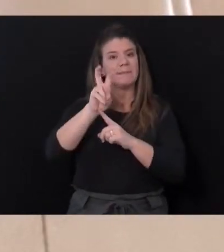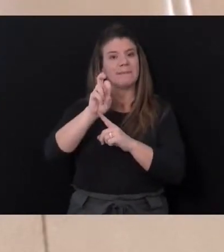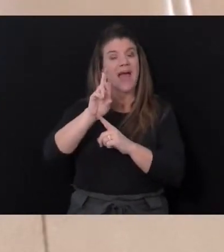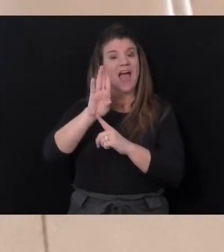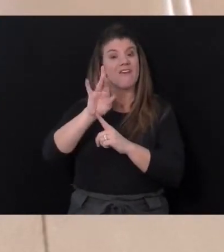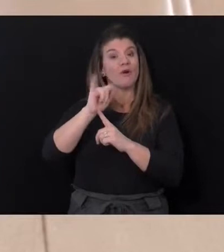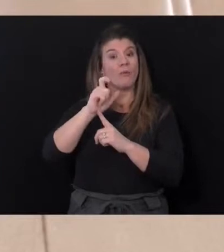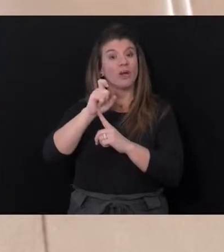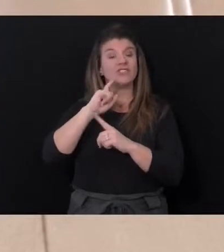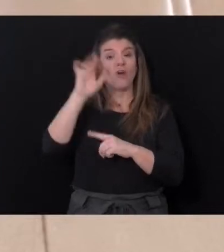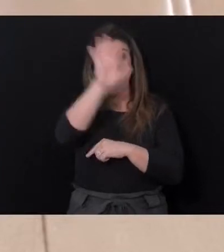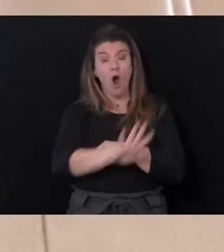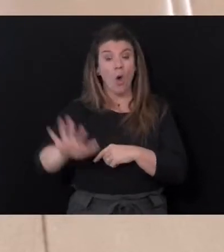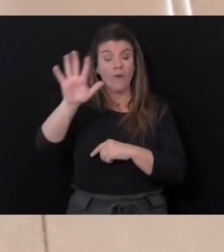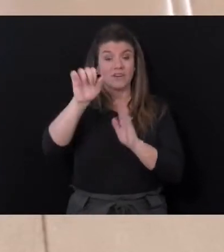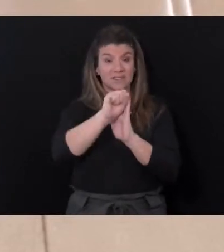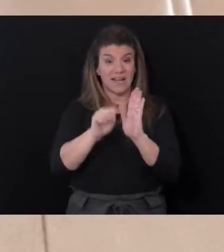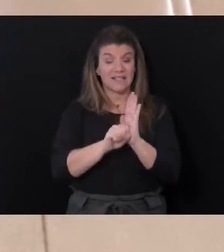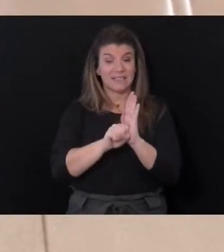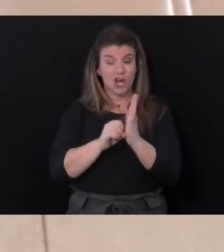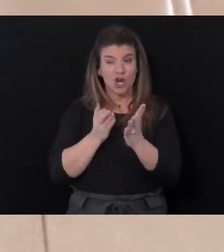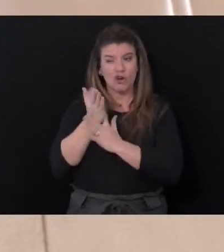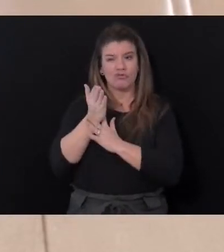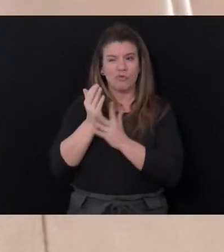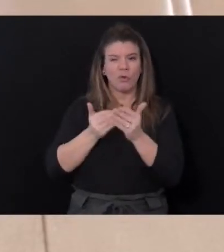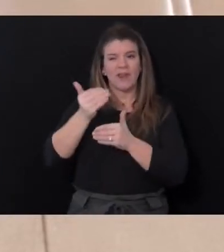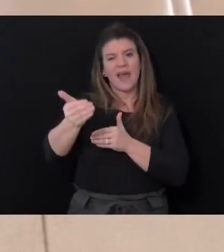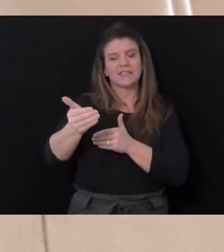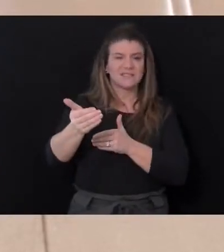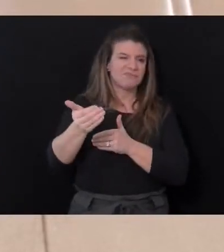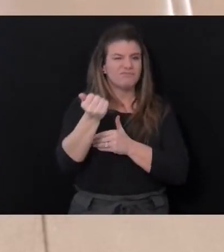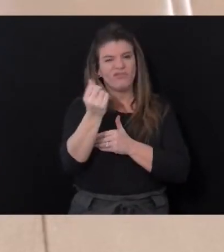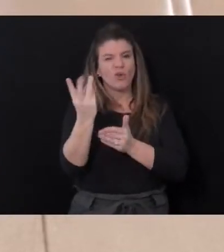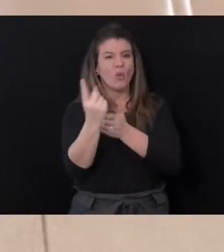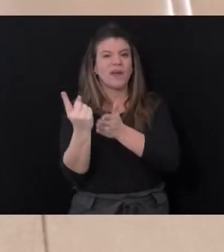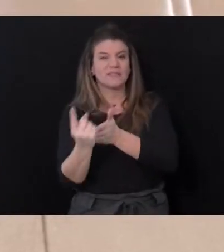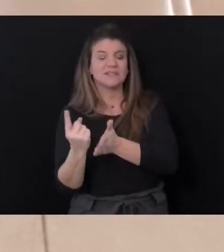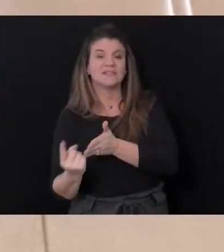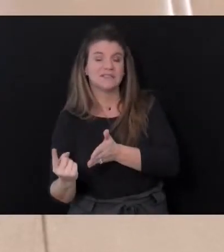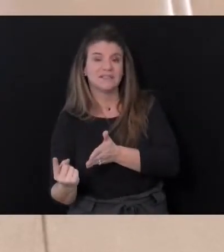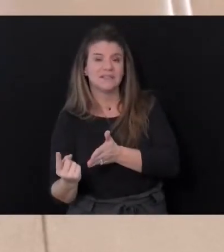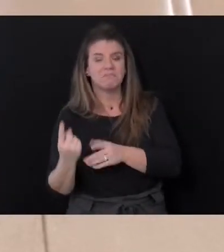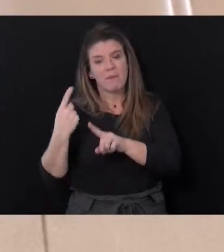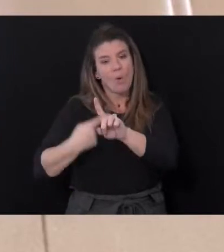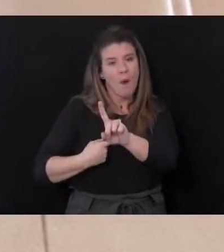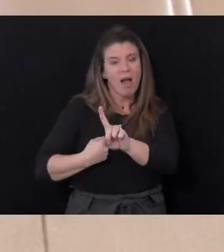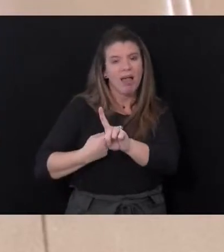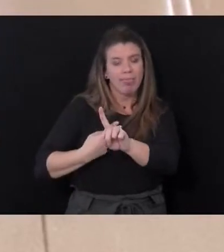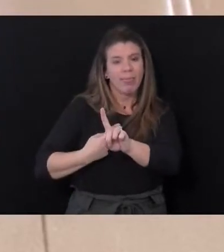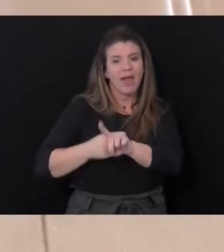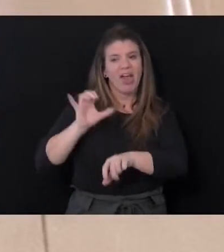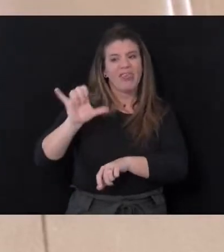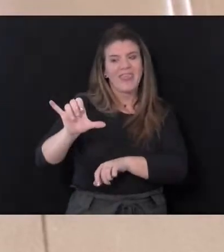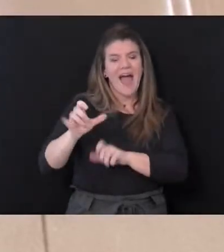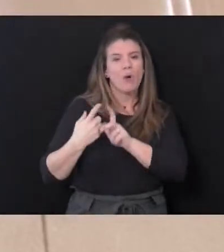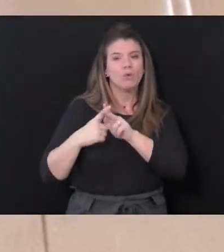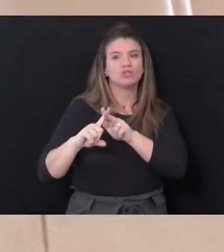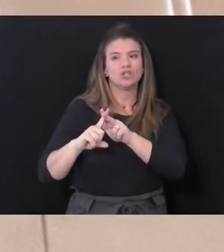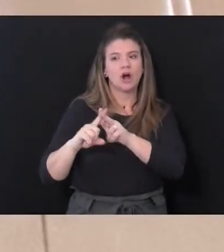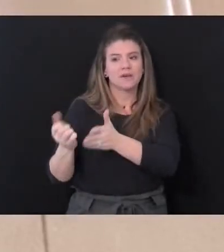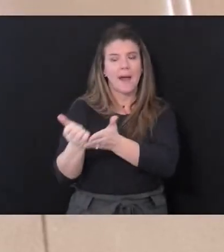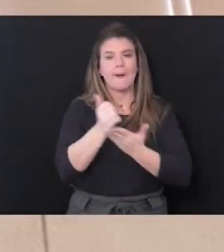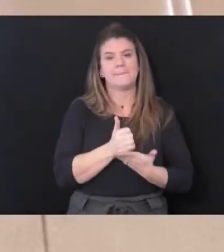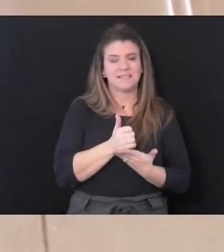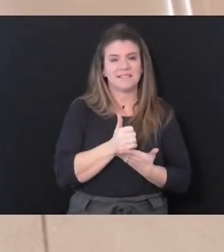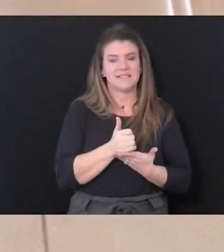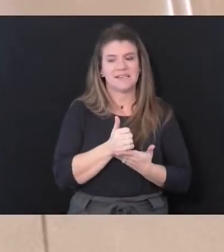state construct, over the next couple of weeks to a month, that will start to help us